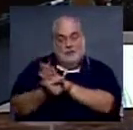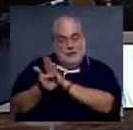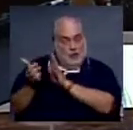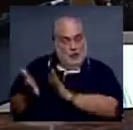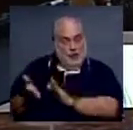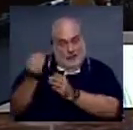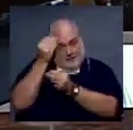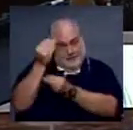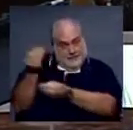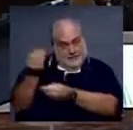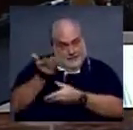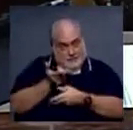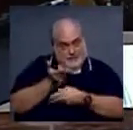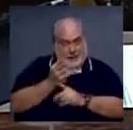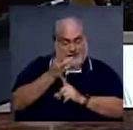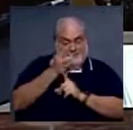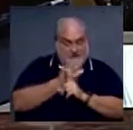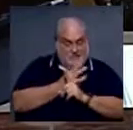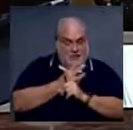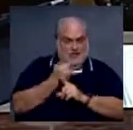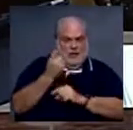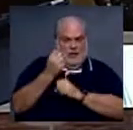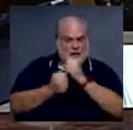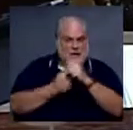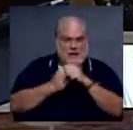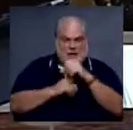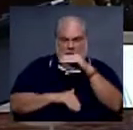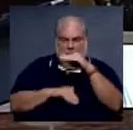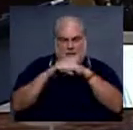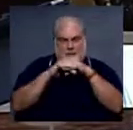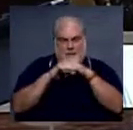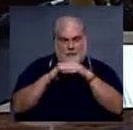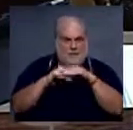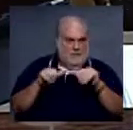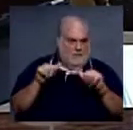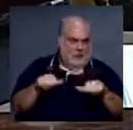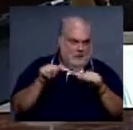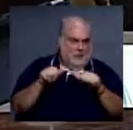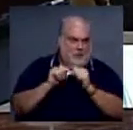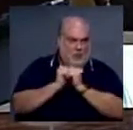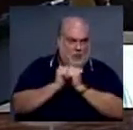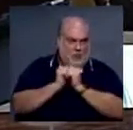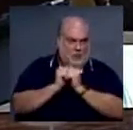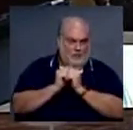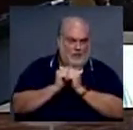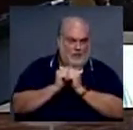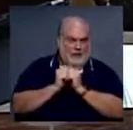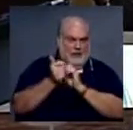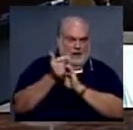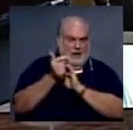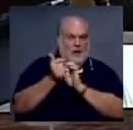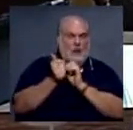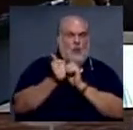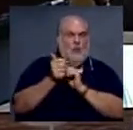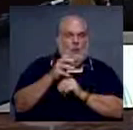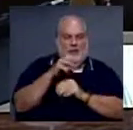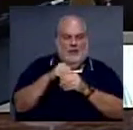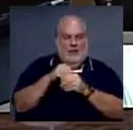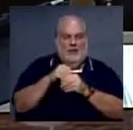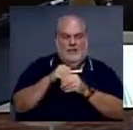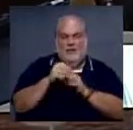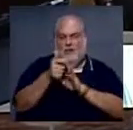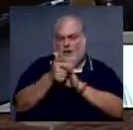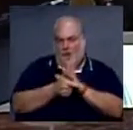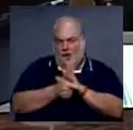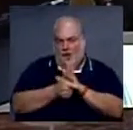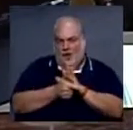that 6 months to a year is about as much as we can get with the moratorium legally. He feels more safe with the